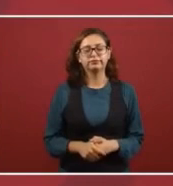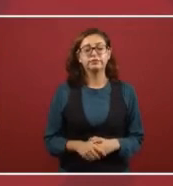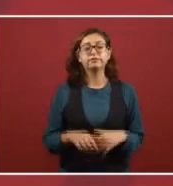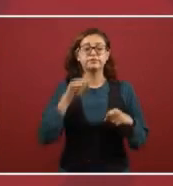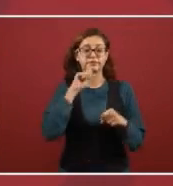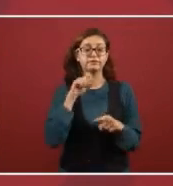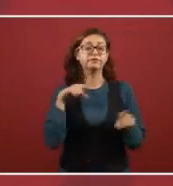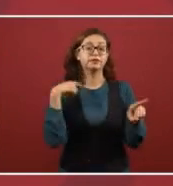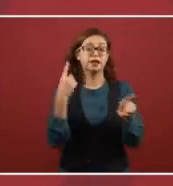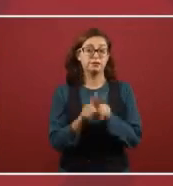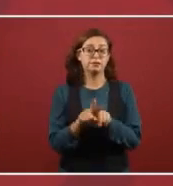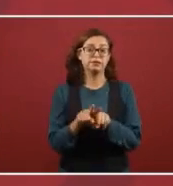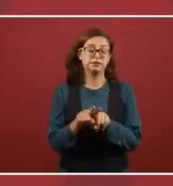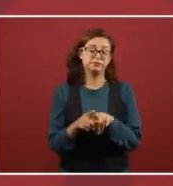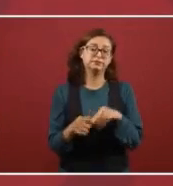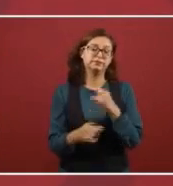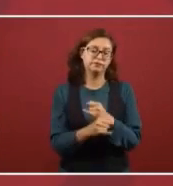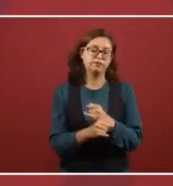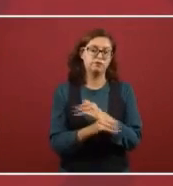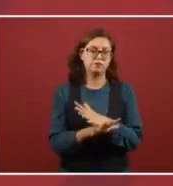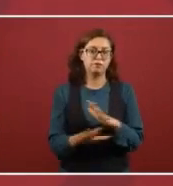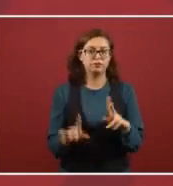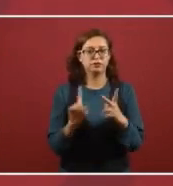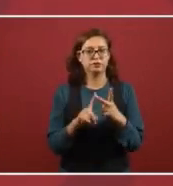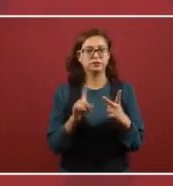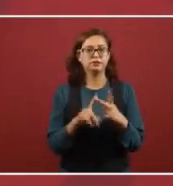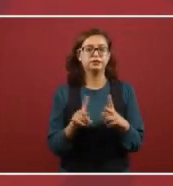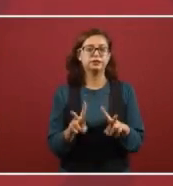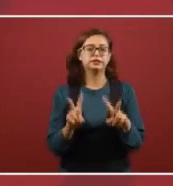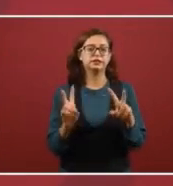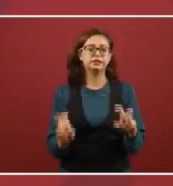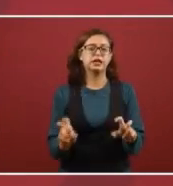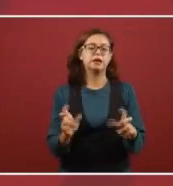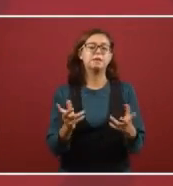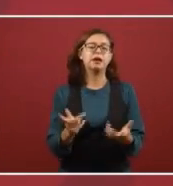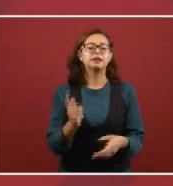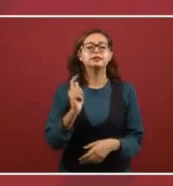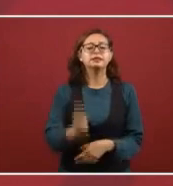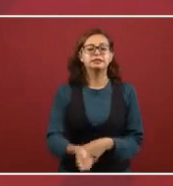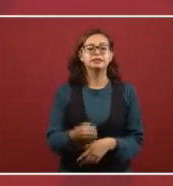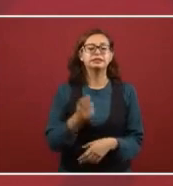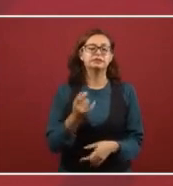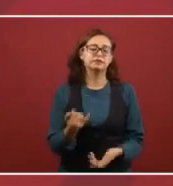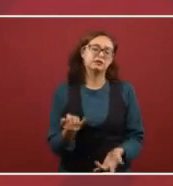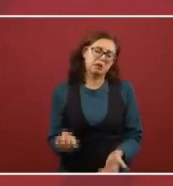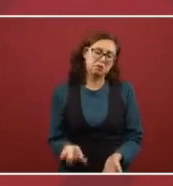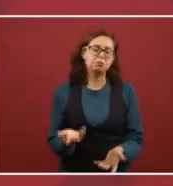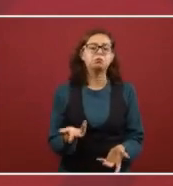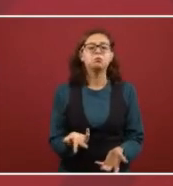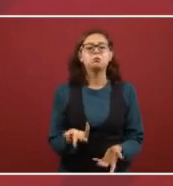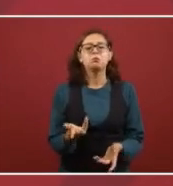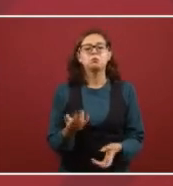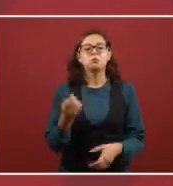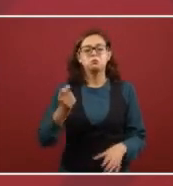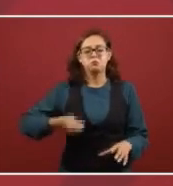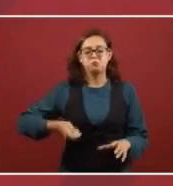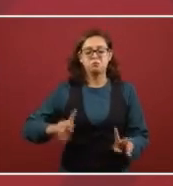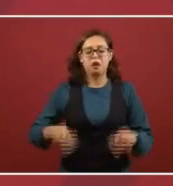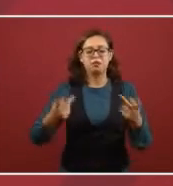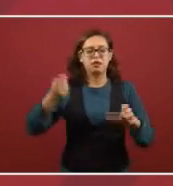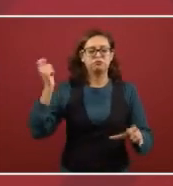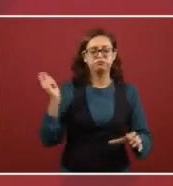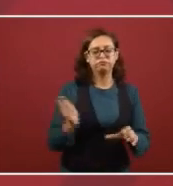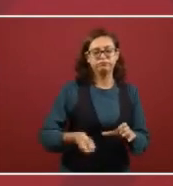And we're going to be informing also regarding the next auction for the Institute for the